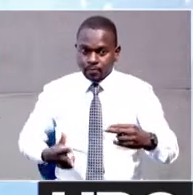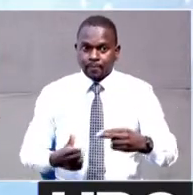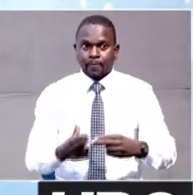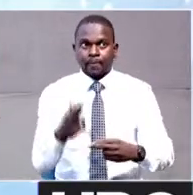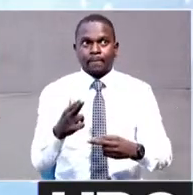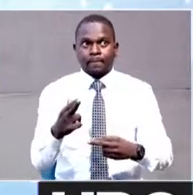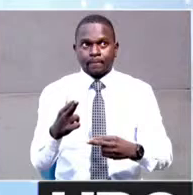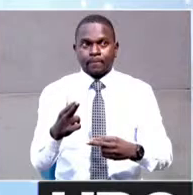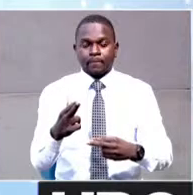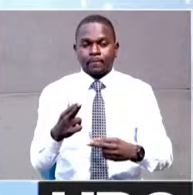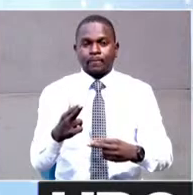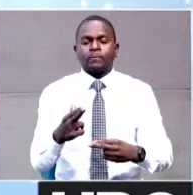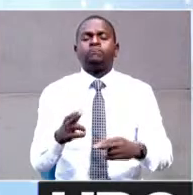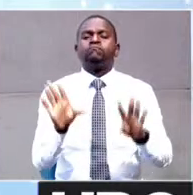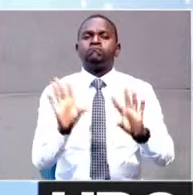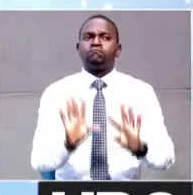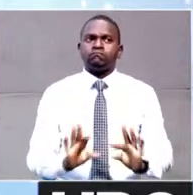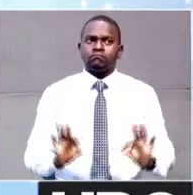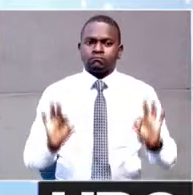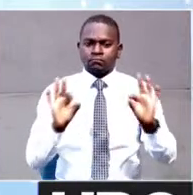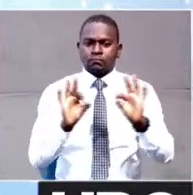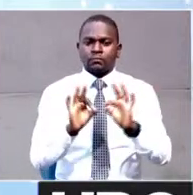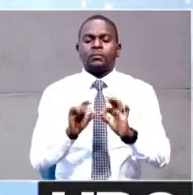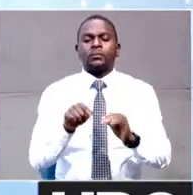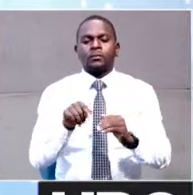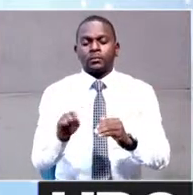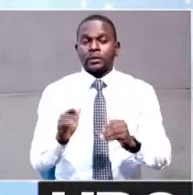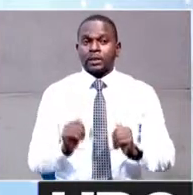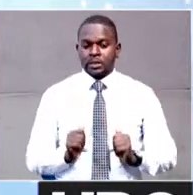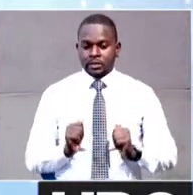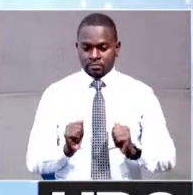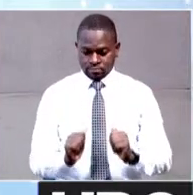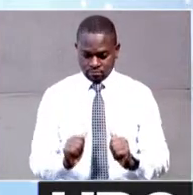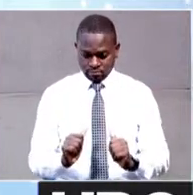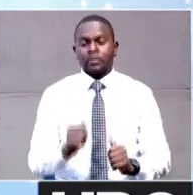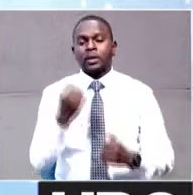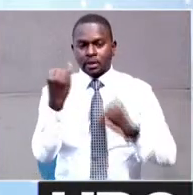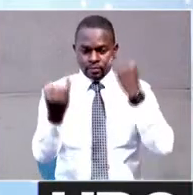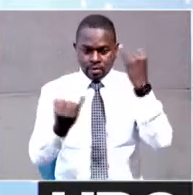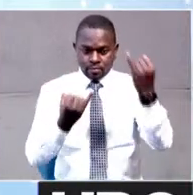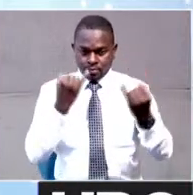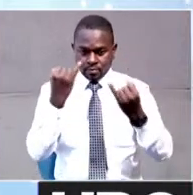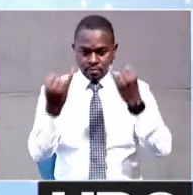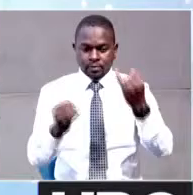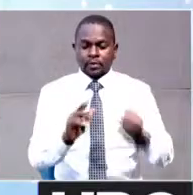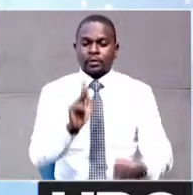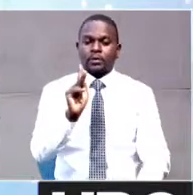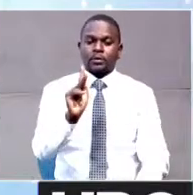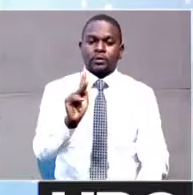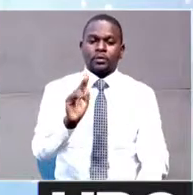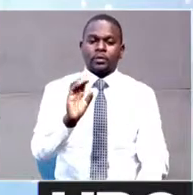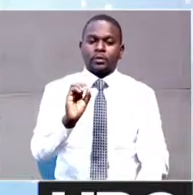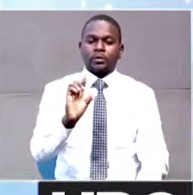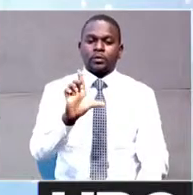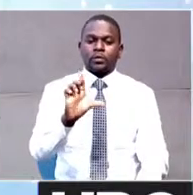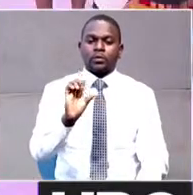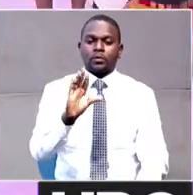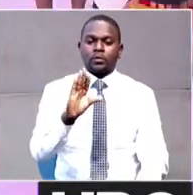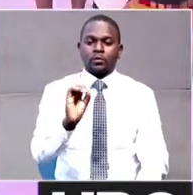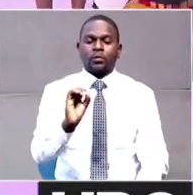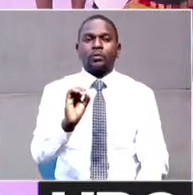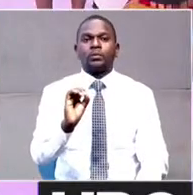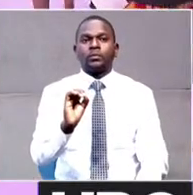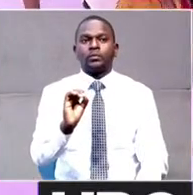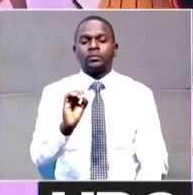the Rediscover the Magnificence of Our Pearl, a tourism rebranding initiative at Kololo Independence Grounds in Kampala.